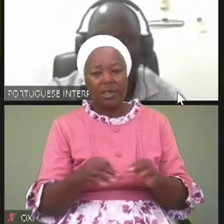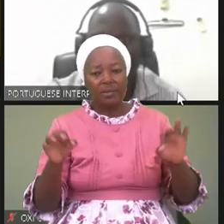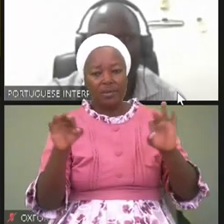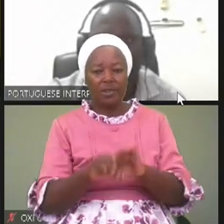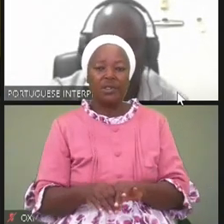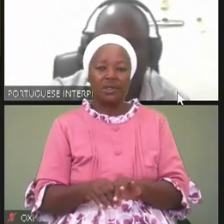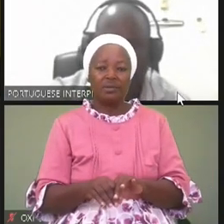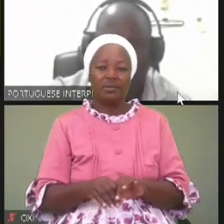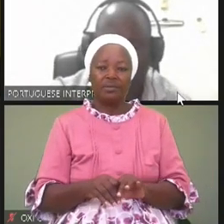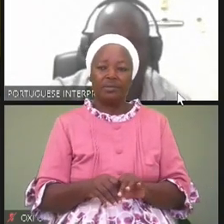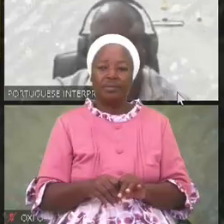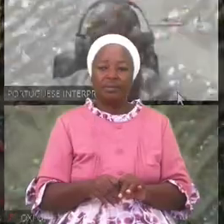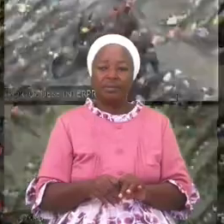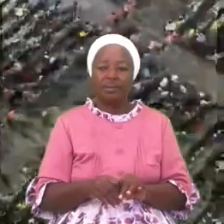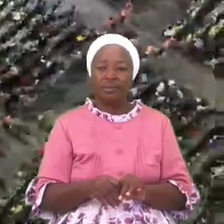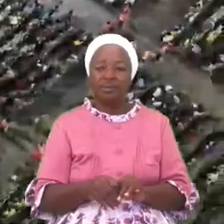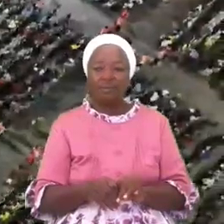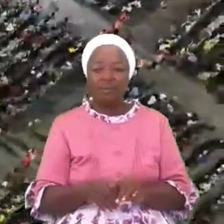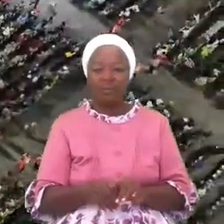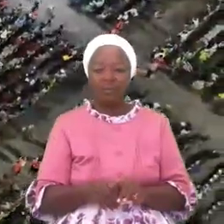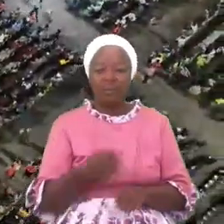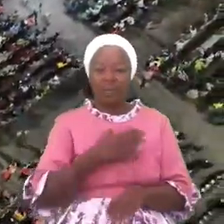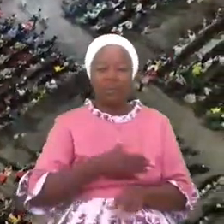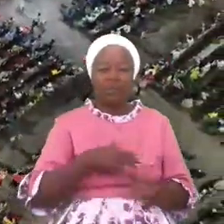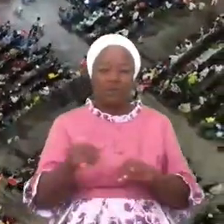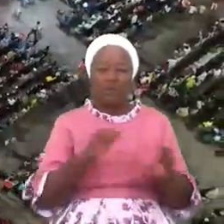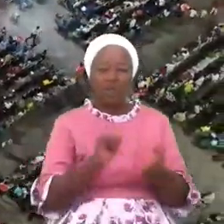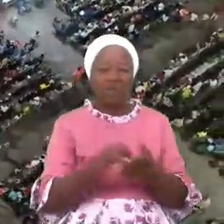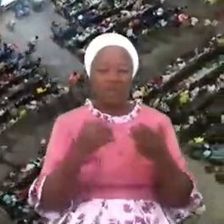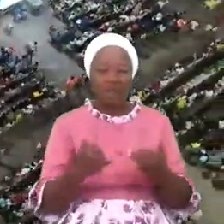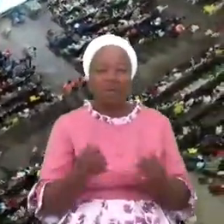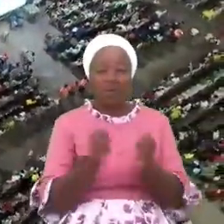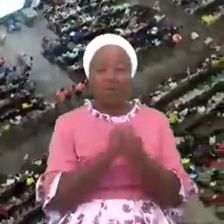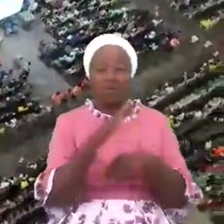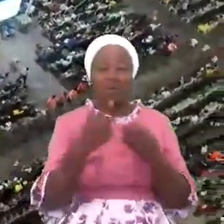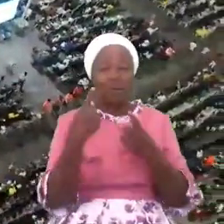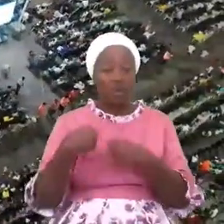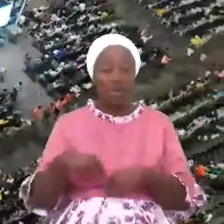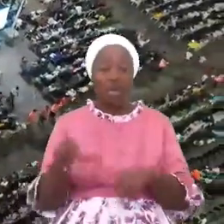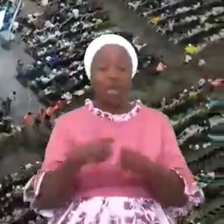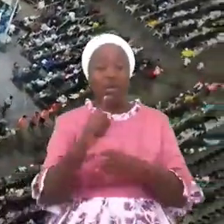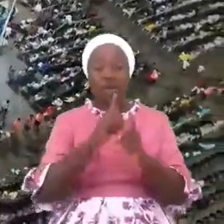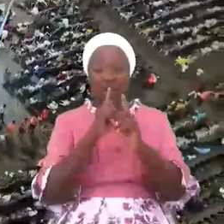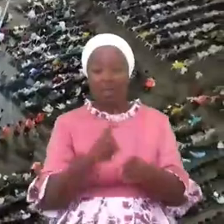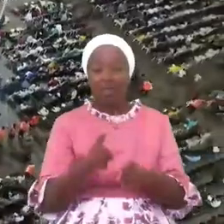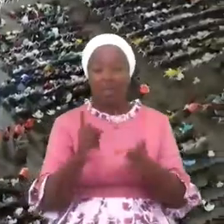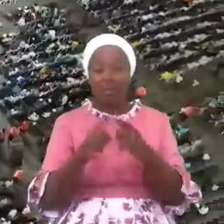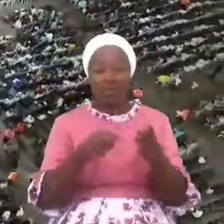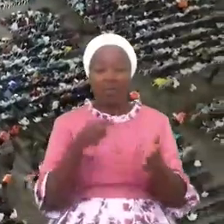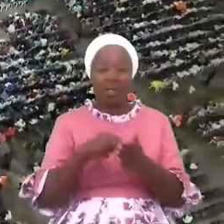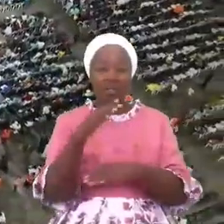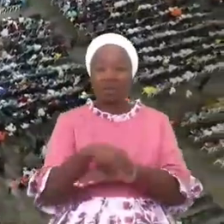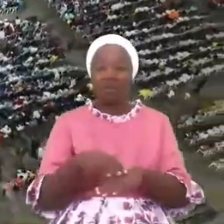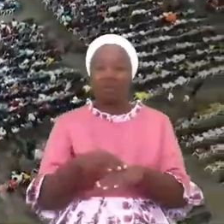your heart as you have responded to this call that the servant of God